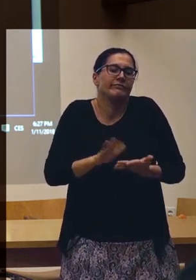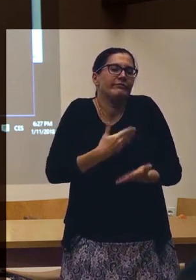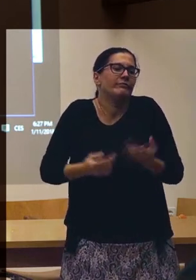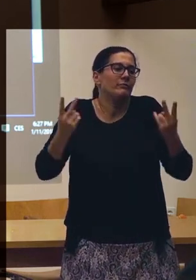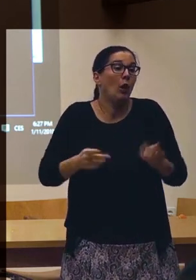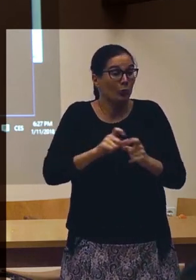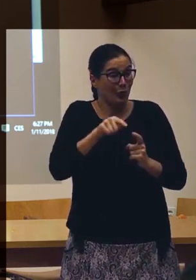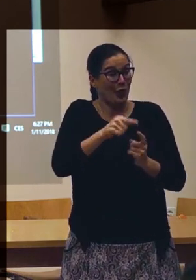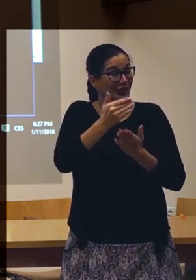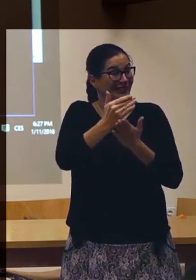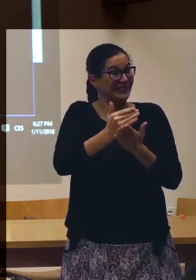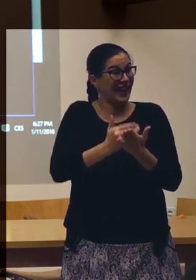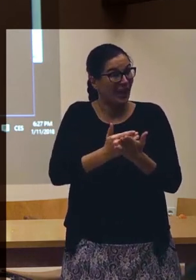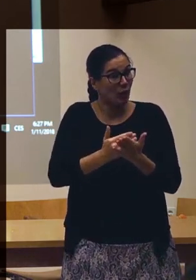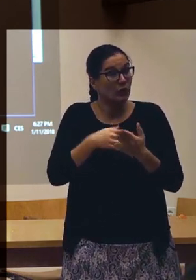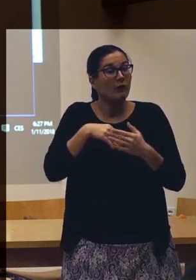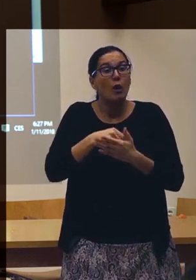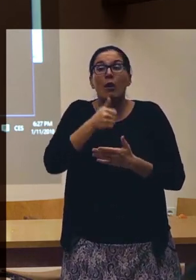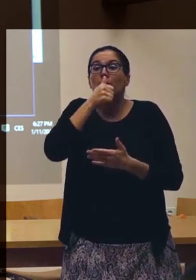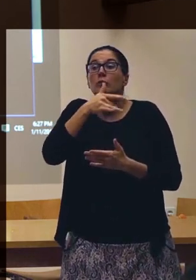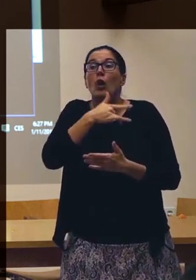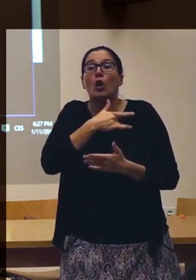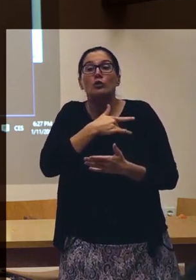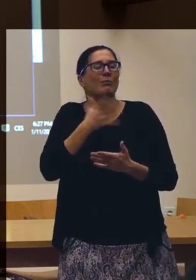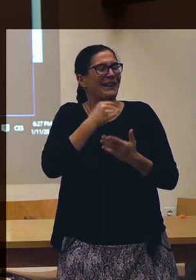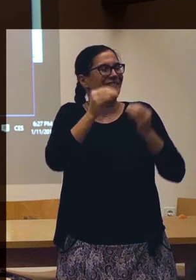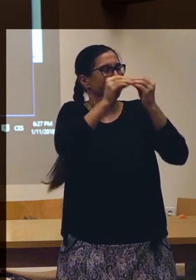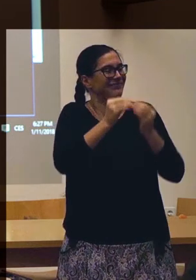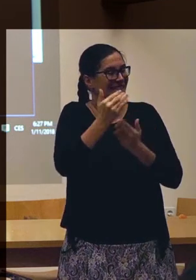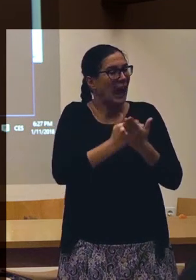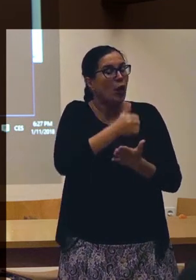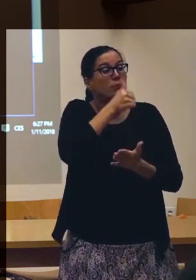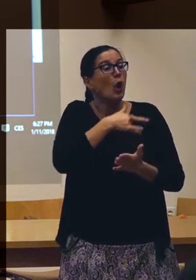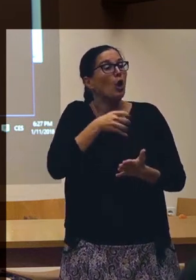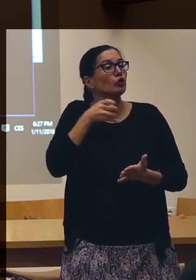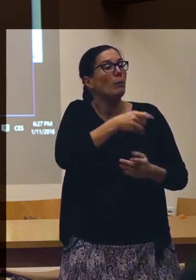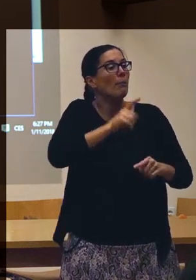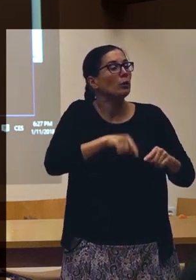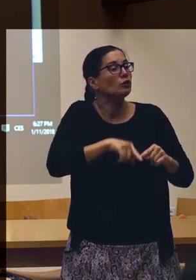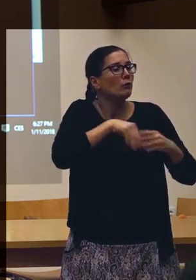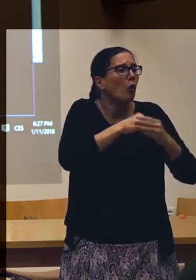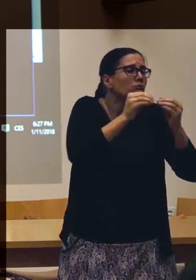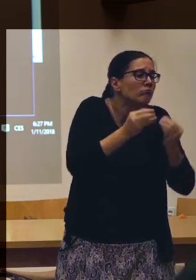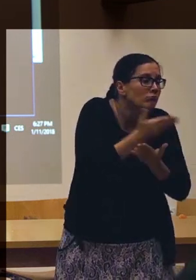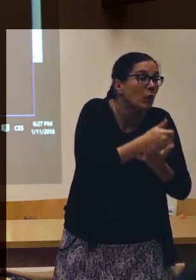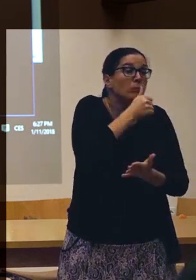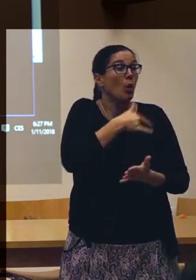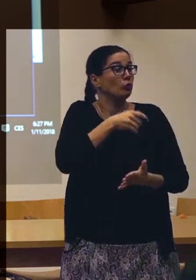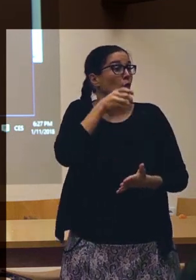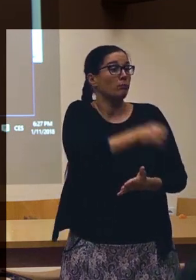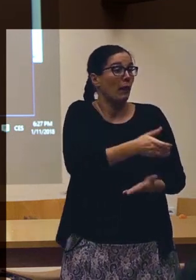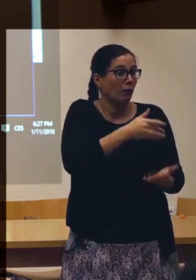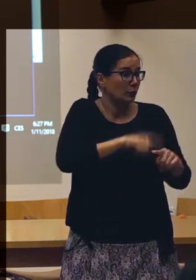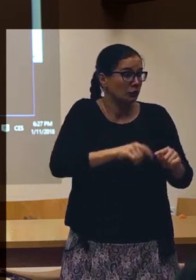participated only one person with a disability. So it was kind of a strange situation. So,